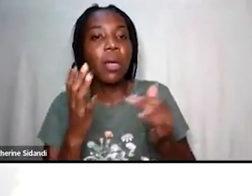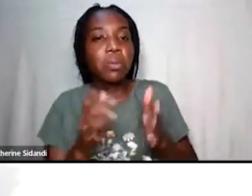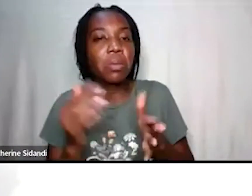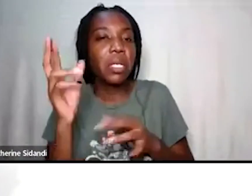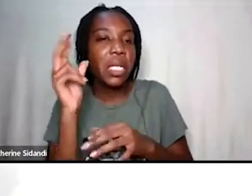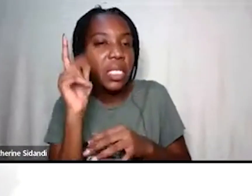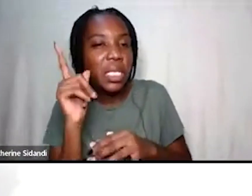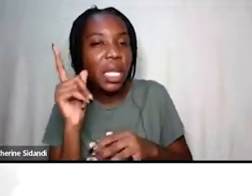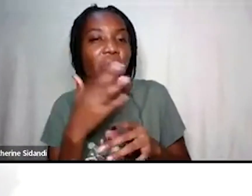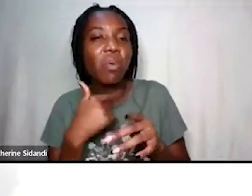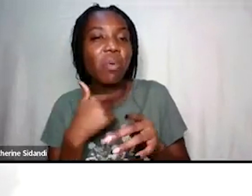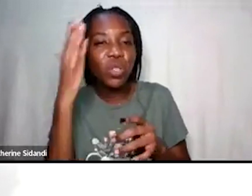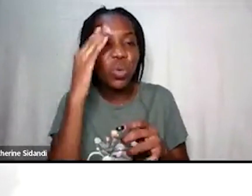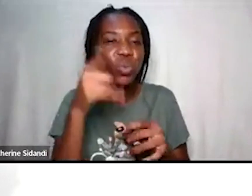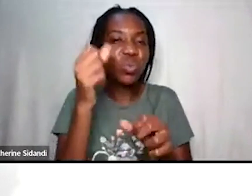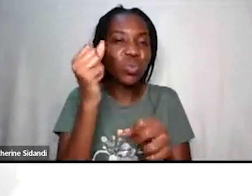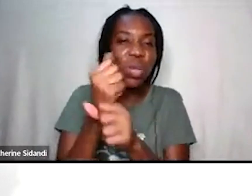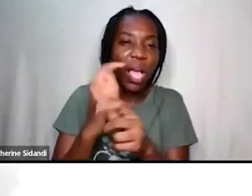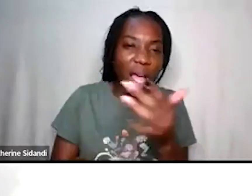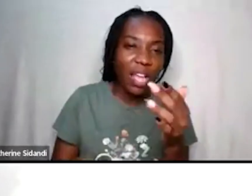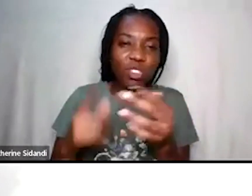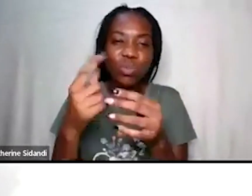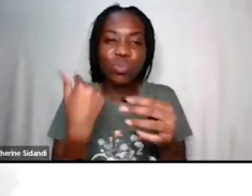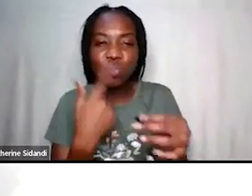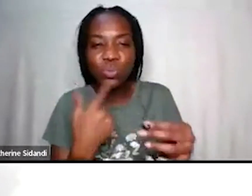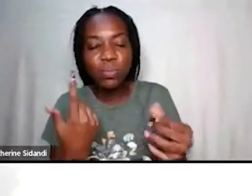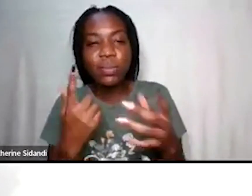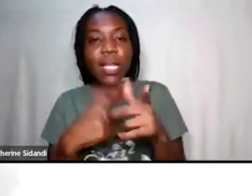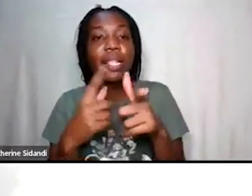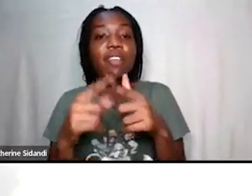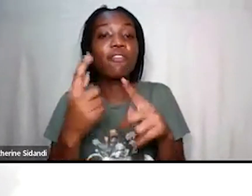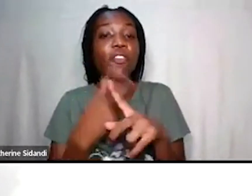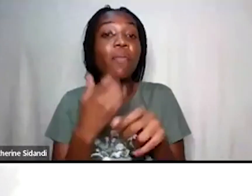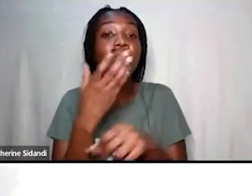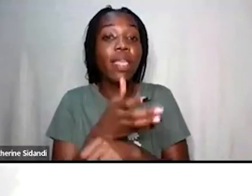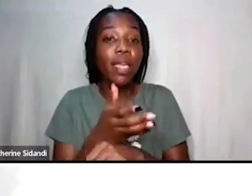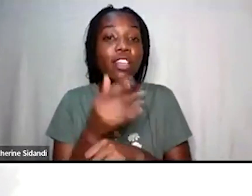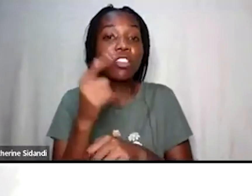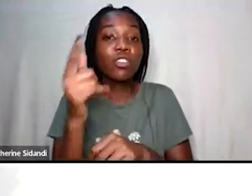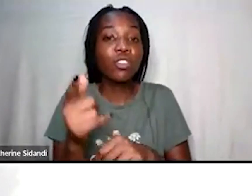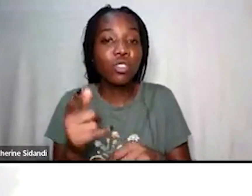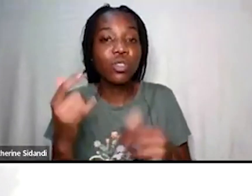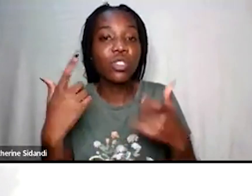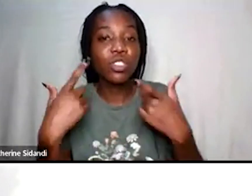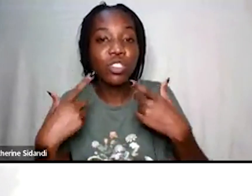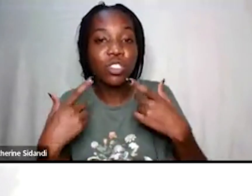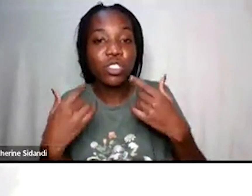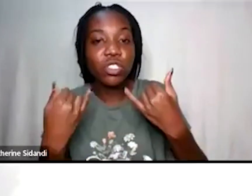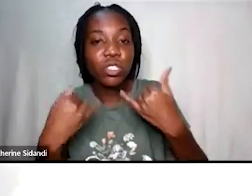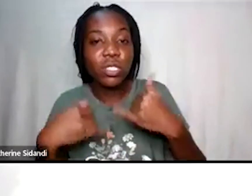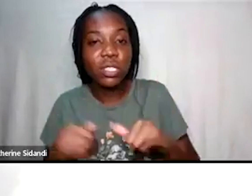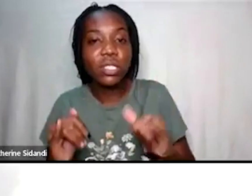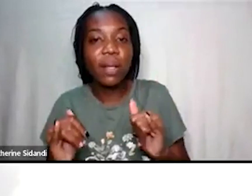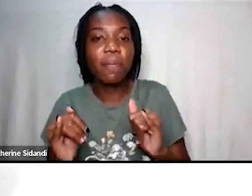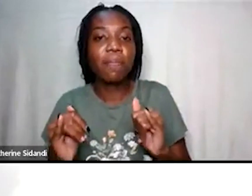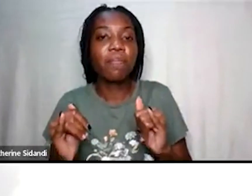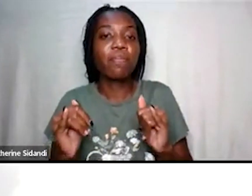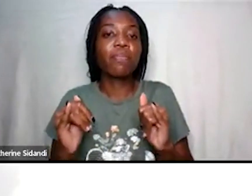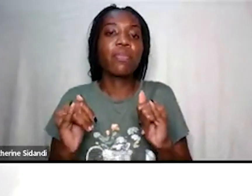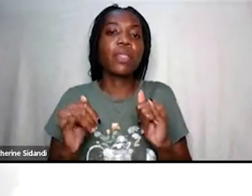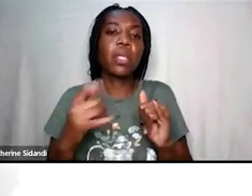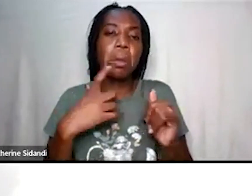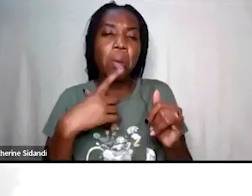what you do and what you are. And then from there, you have to also there's also something we call